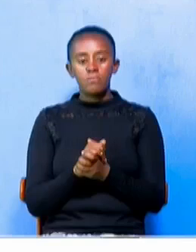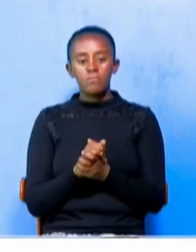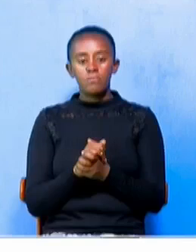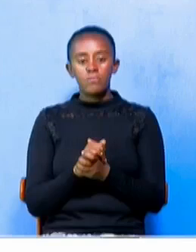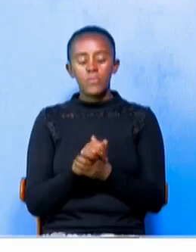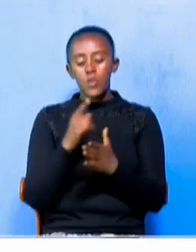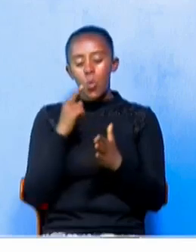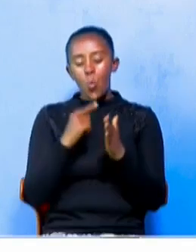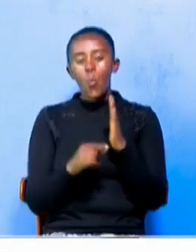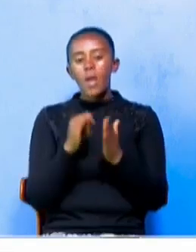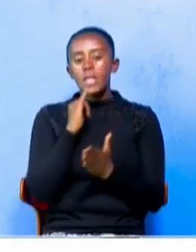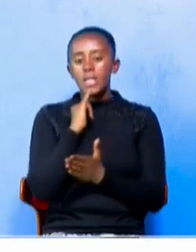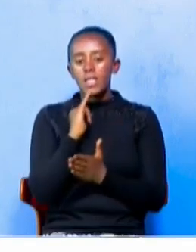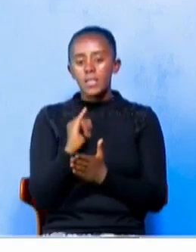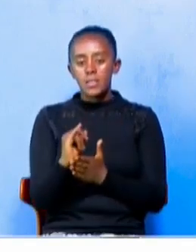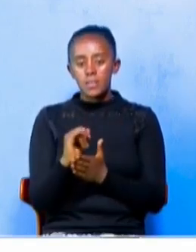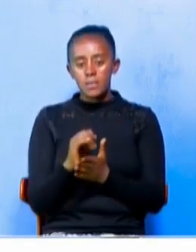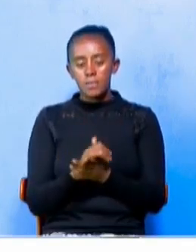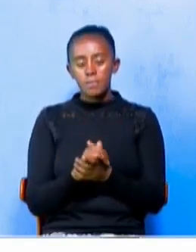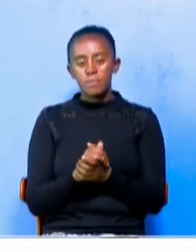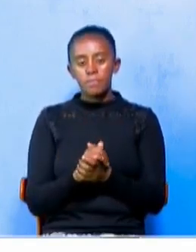What is